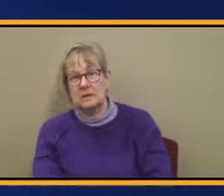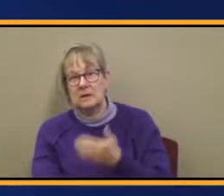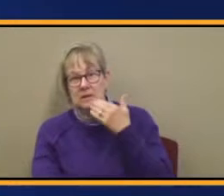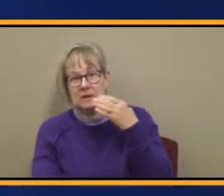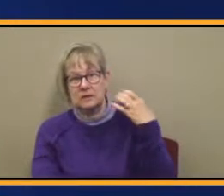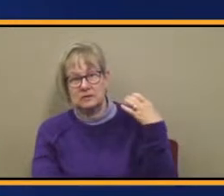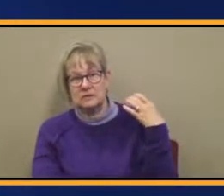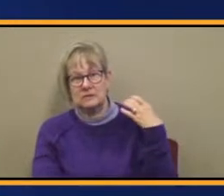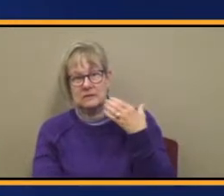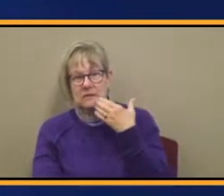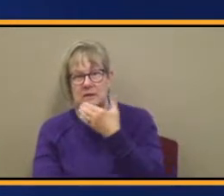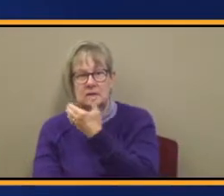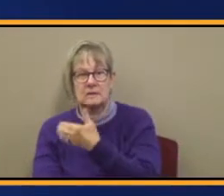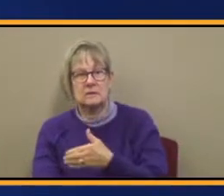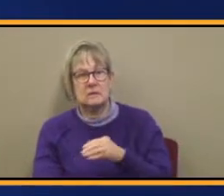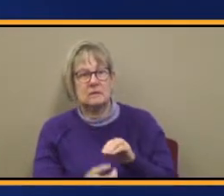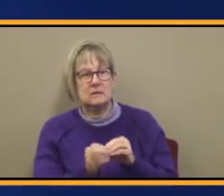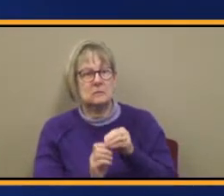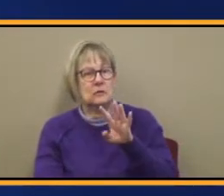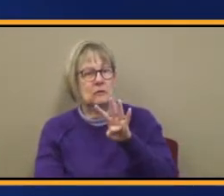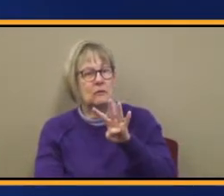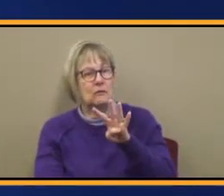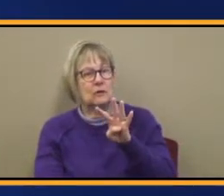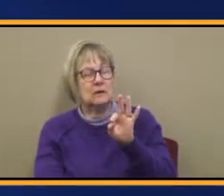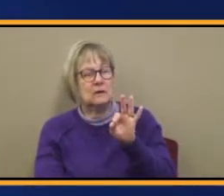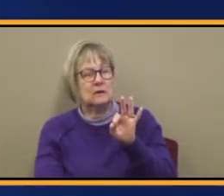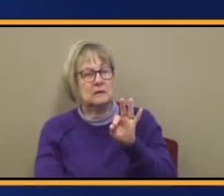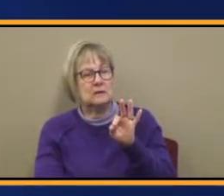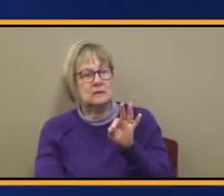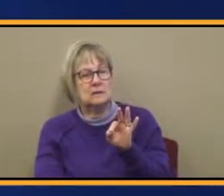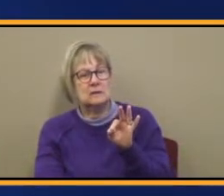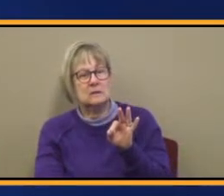Chief. Thank you. Item 49.